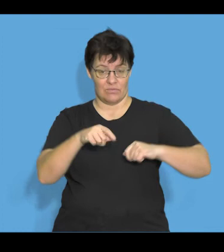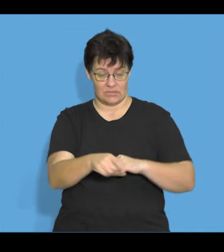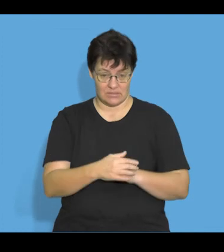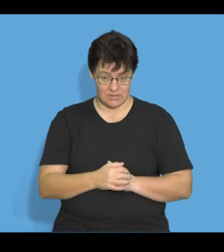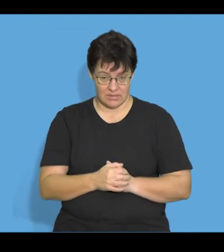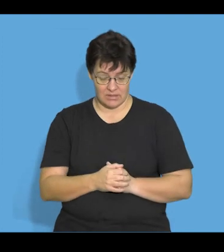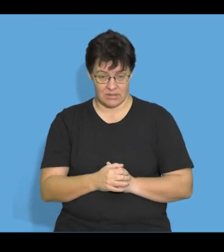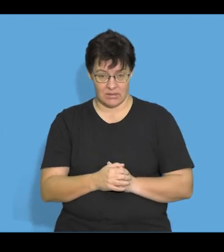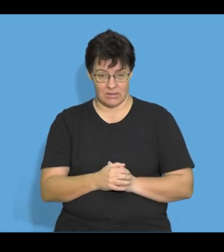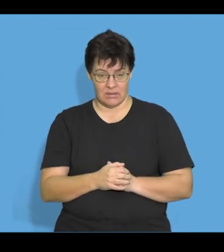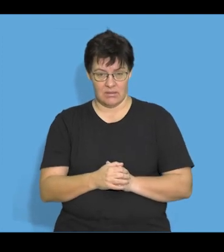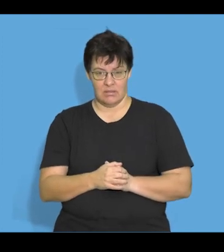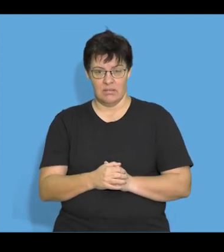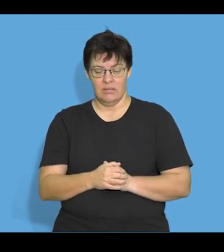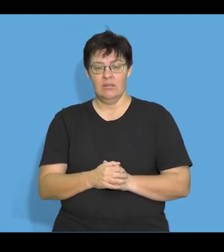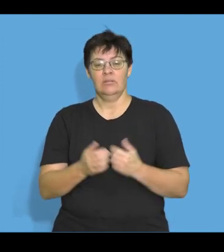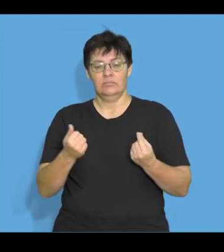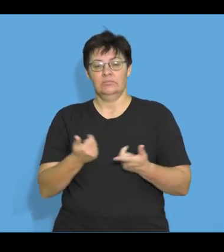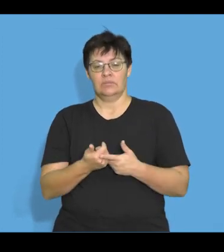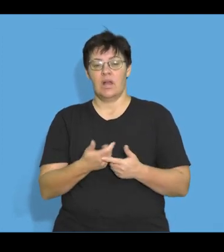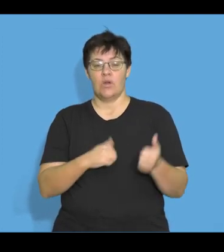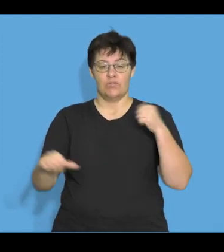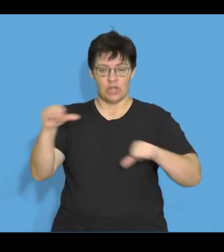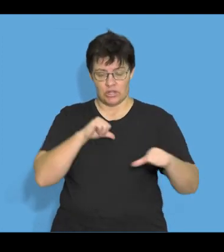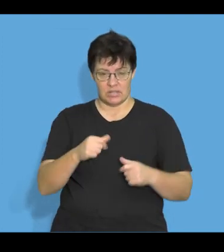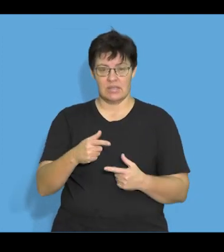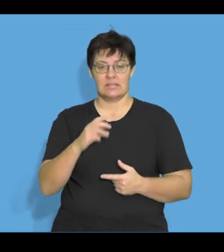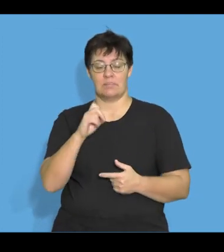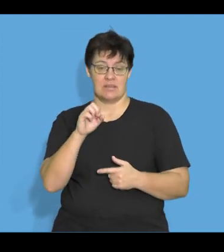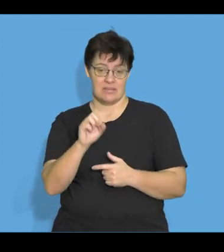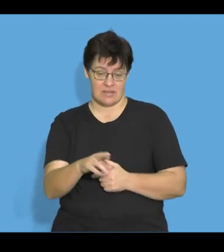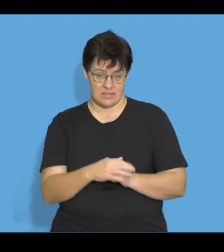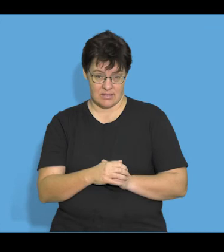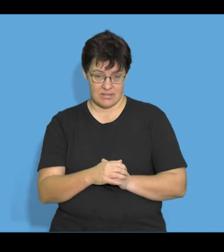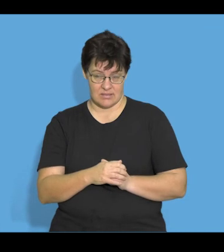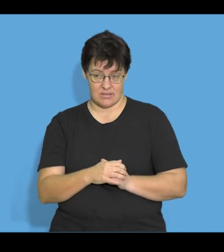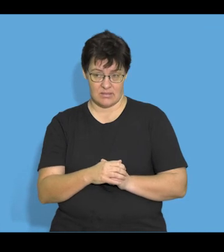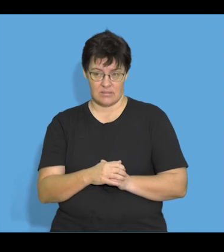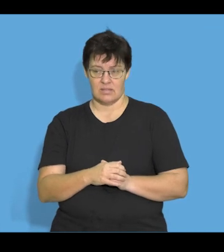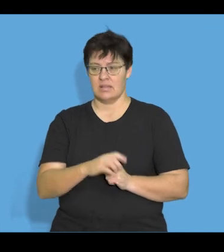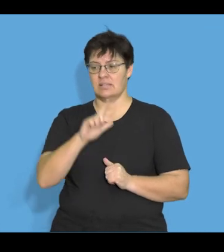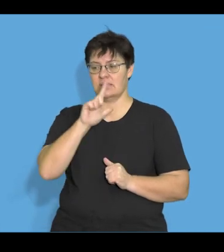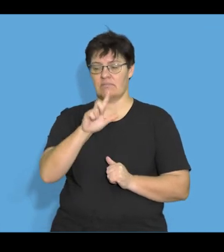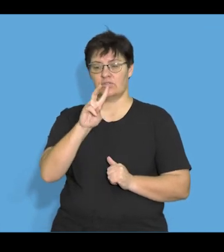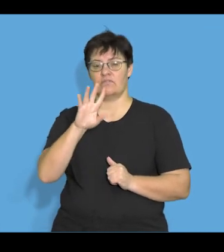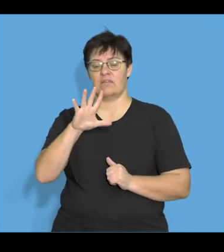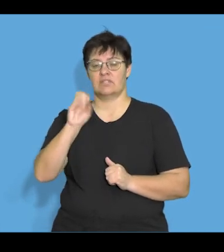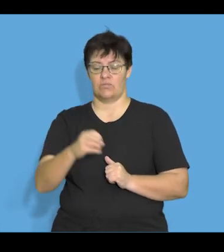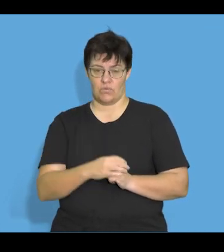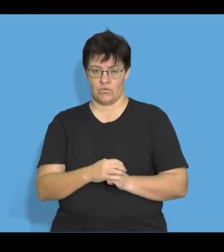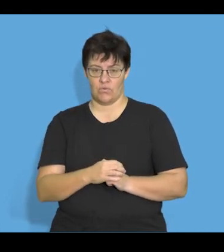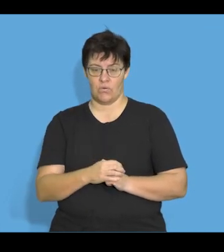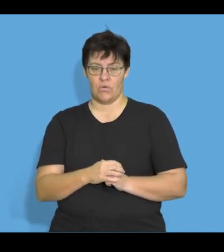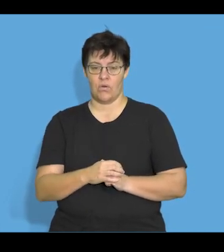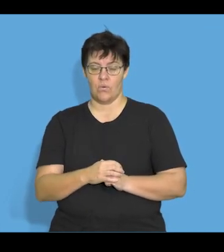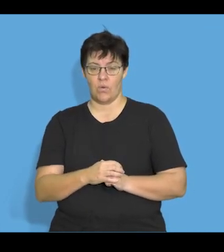of goods returned by debtors taken into stock will be 7250. That will be my debtors allowances